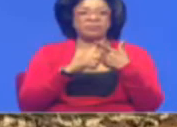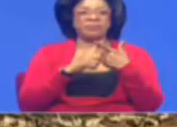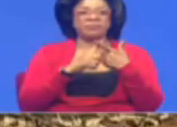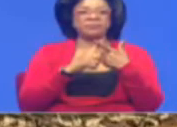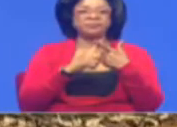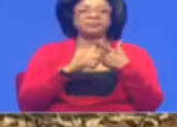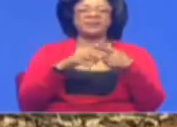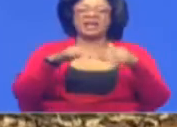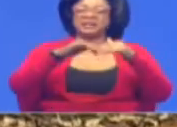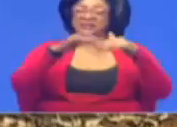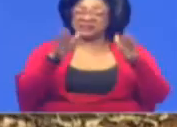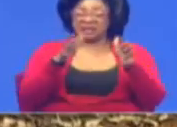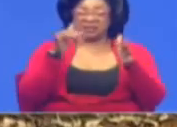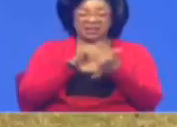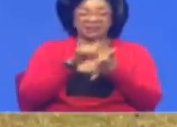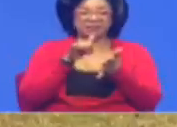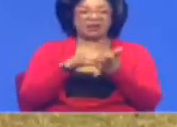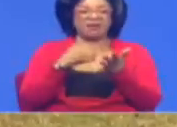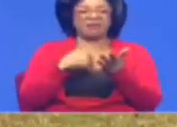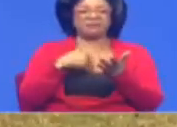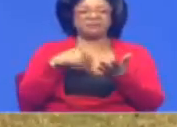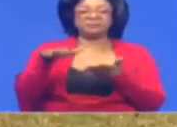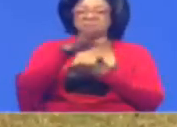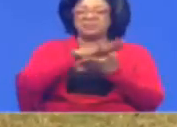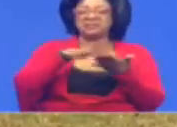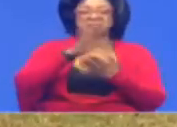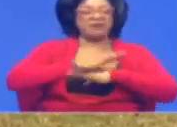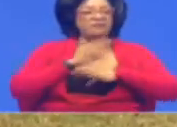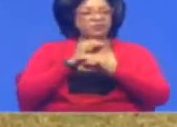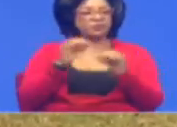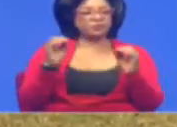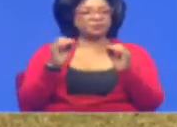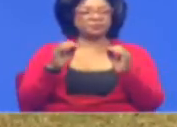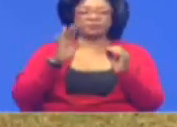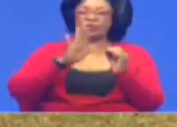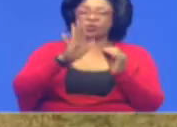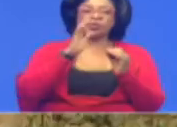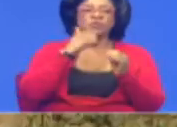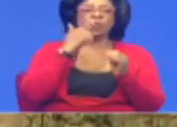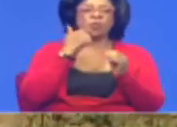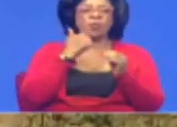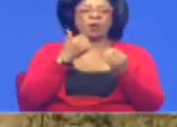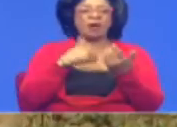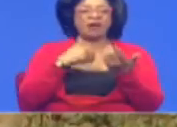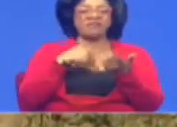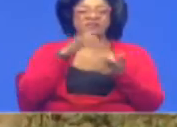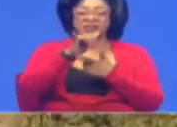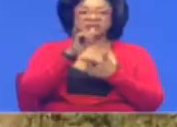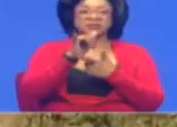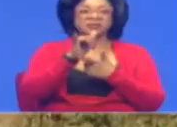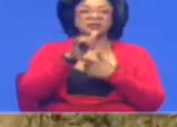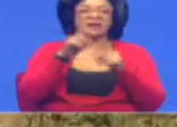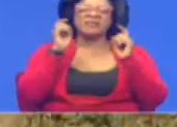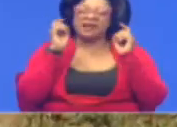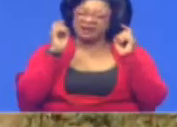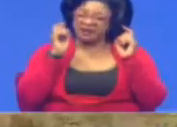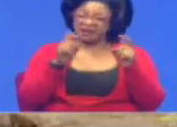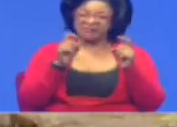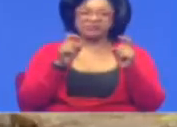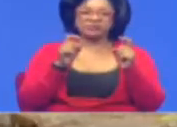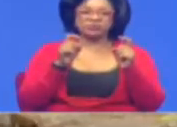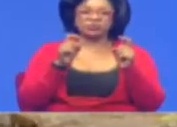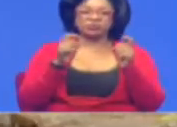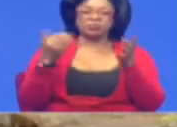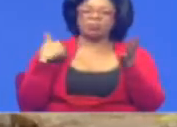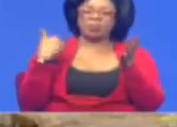is fast running out of graveyard space, those who tend to the graves here say they have to disturb their peace after some time as